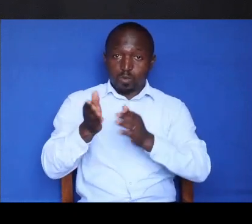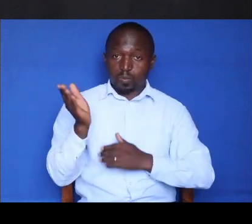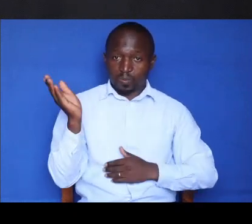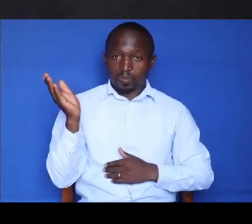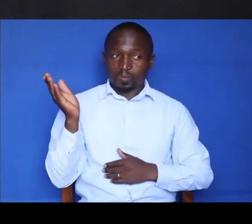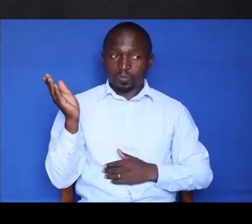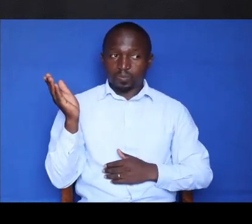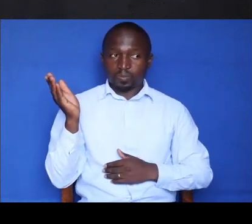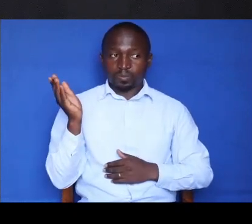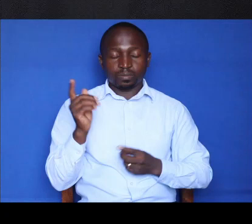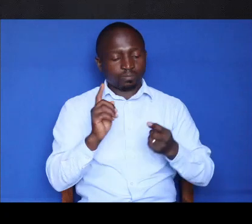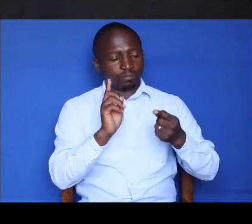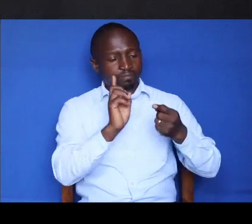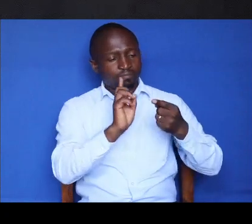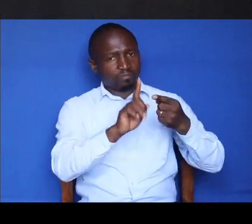rejuvenation